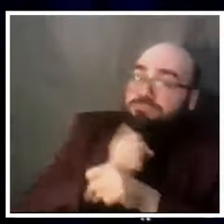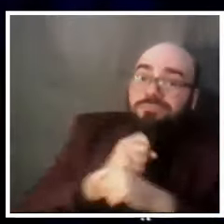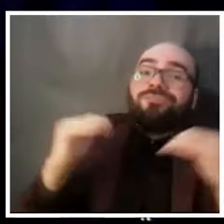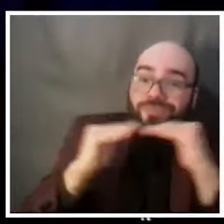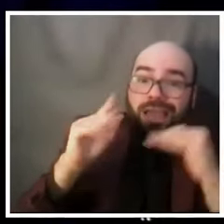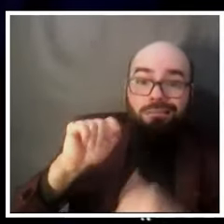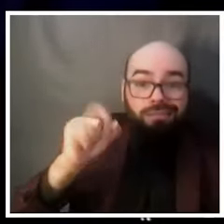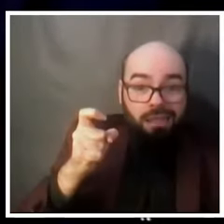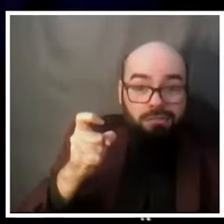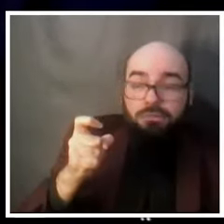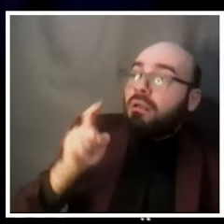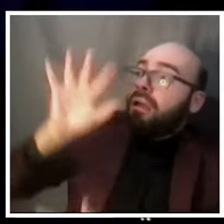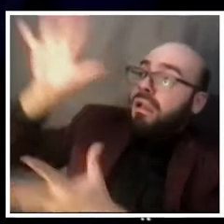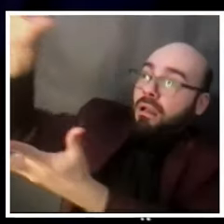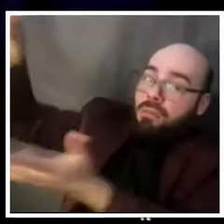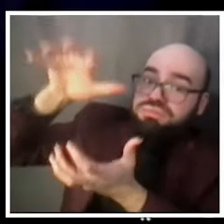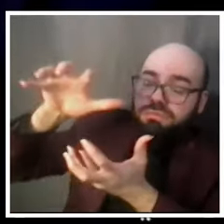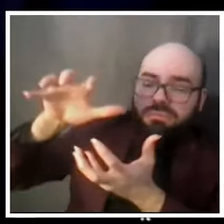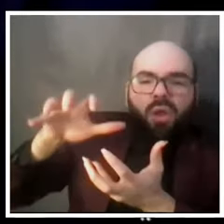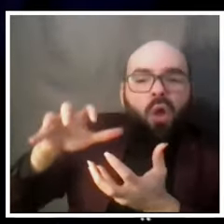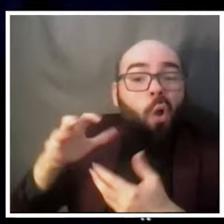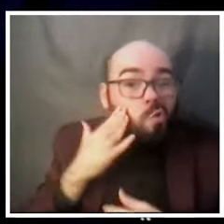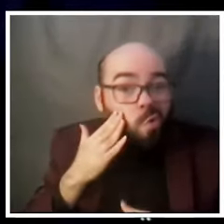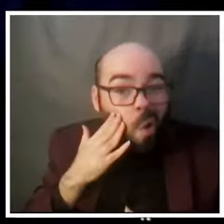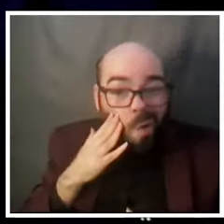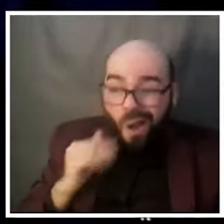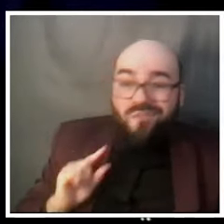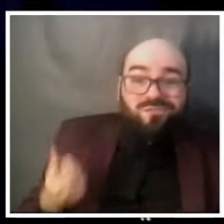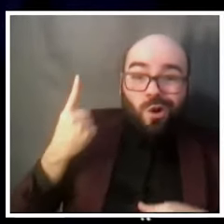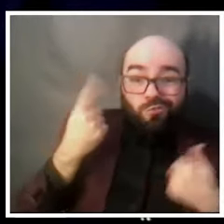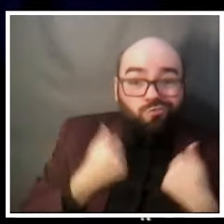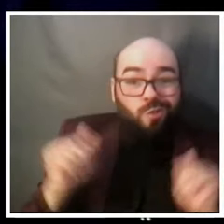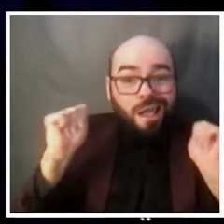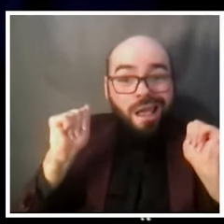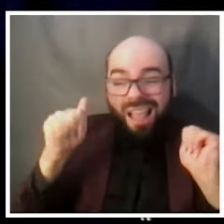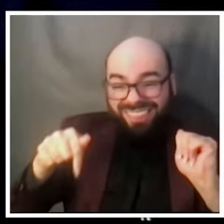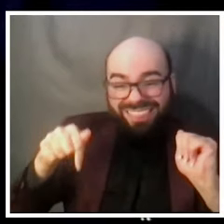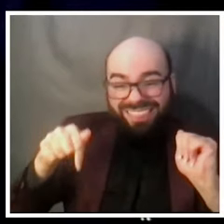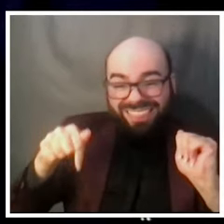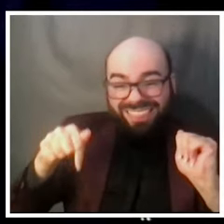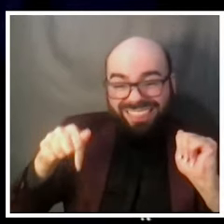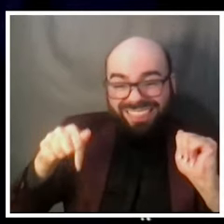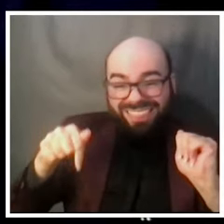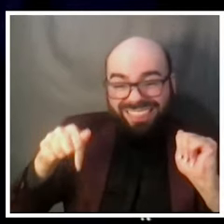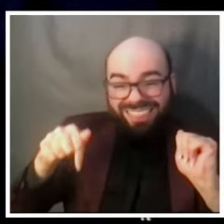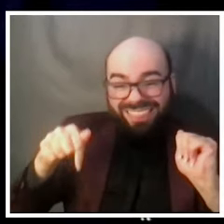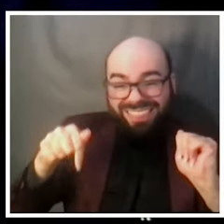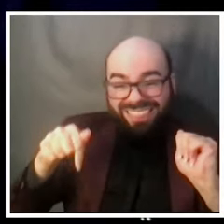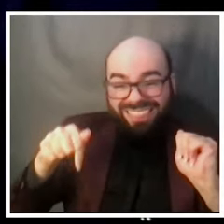You know how much the first tranche of this has done? It's reduced the federal debt